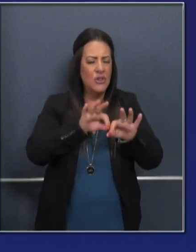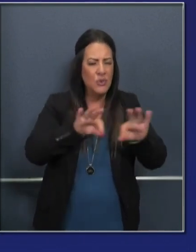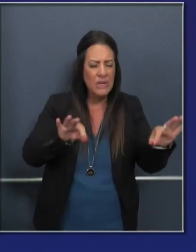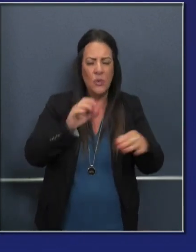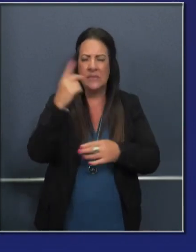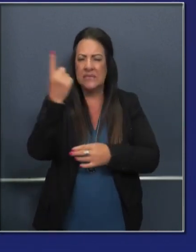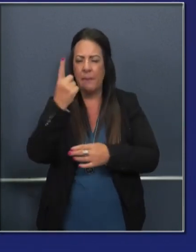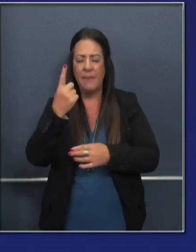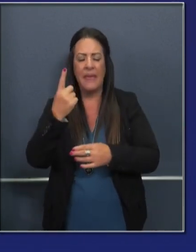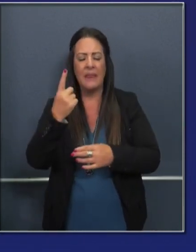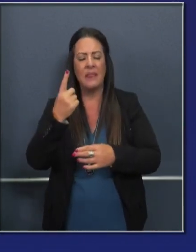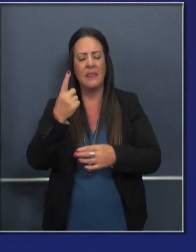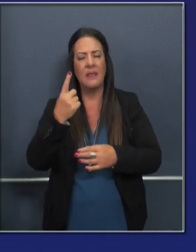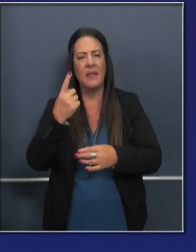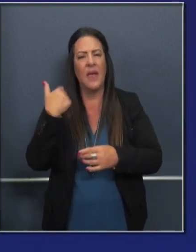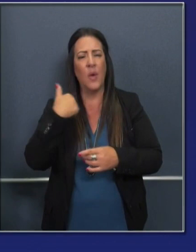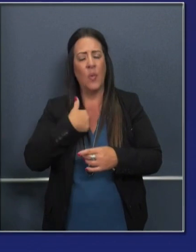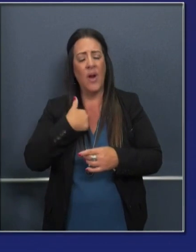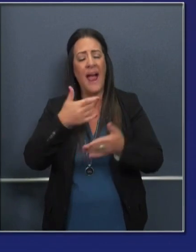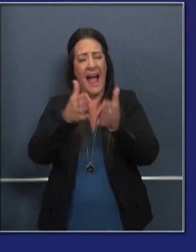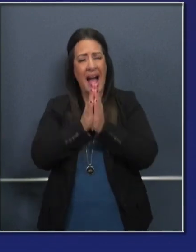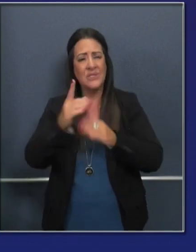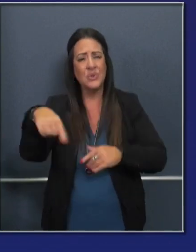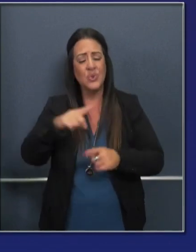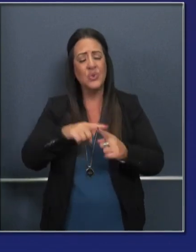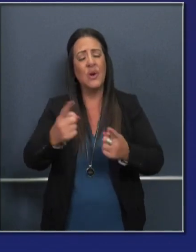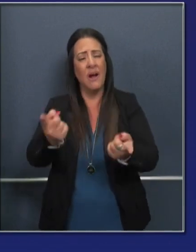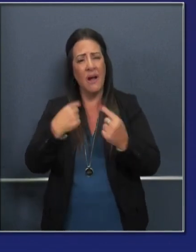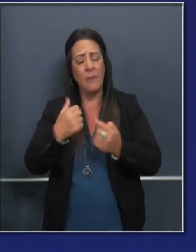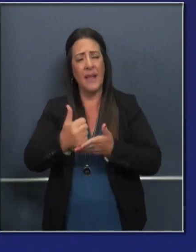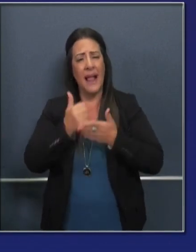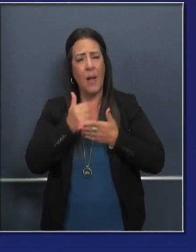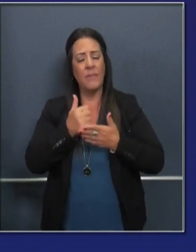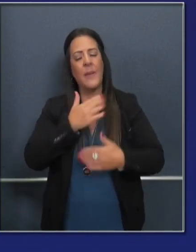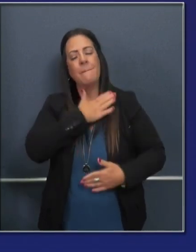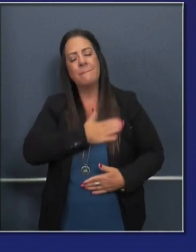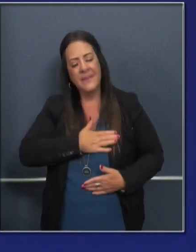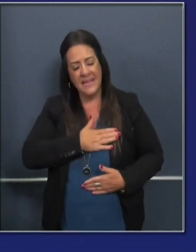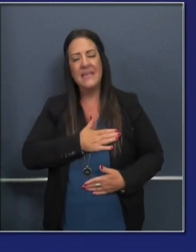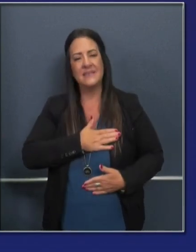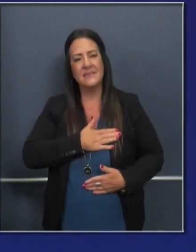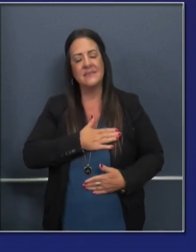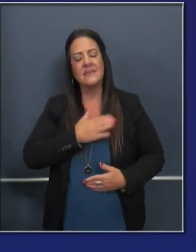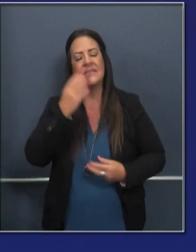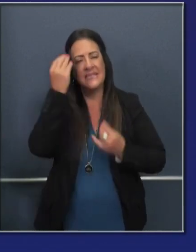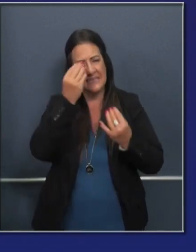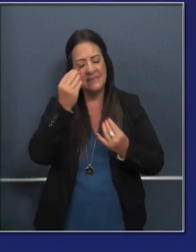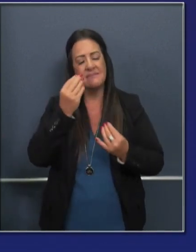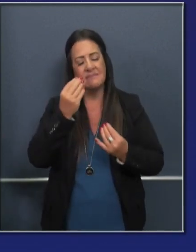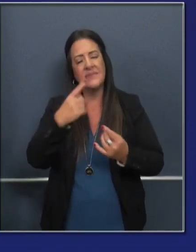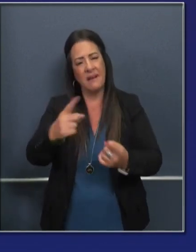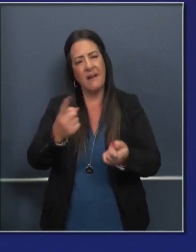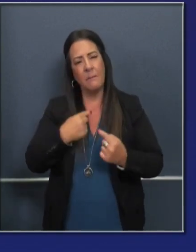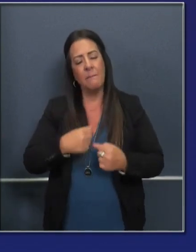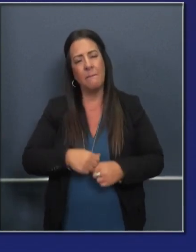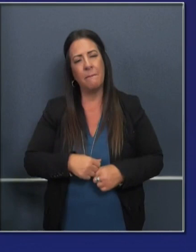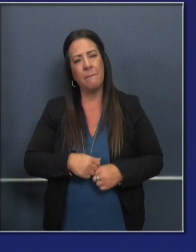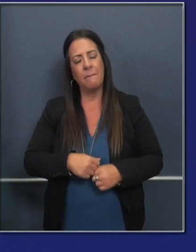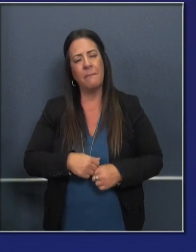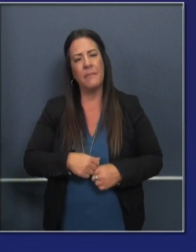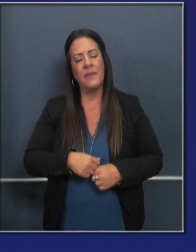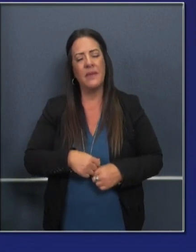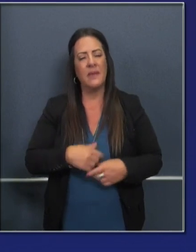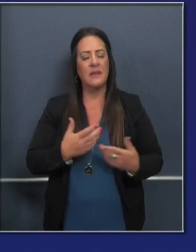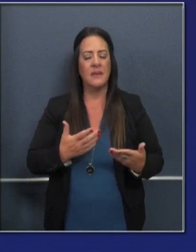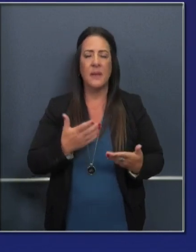contact tracing platform that may be calling you, that will provide confidential conversation and